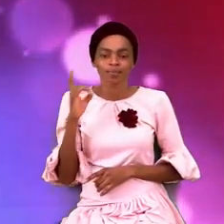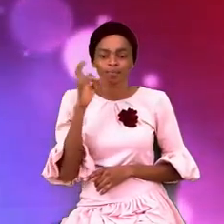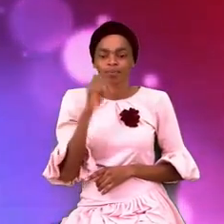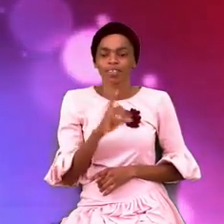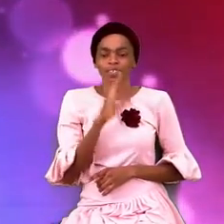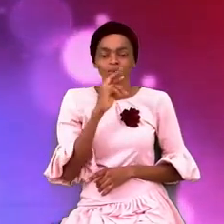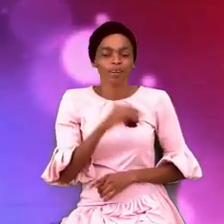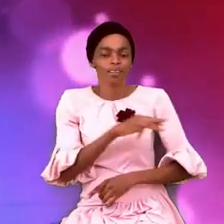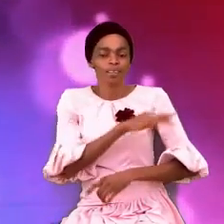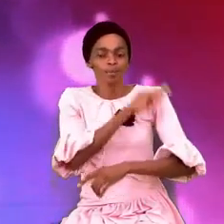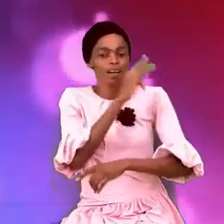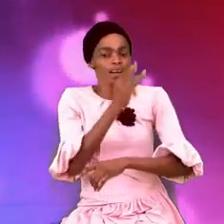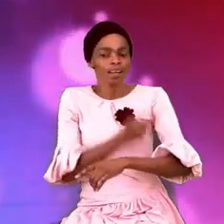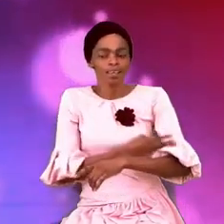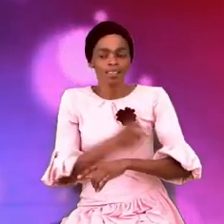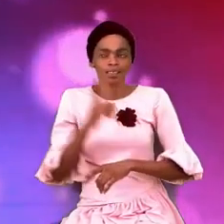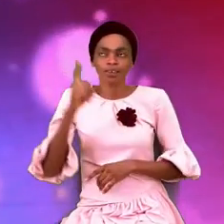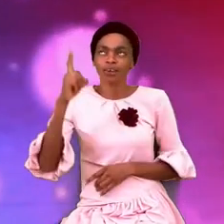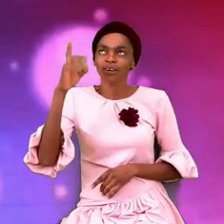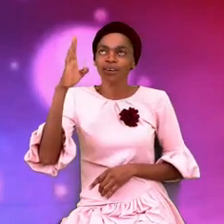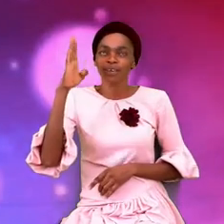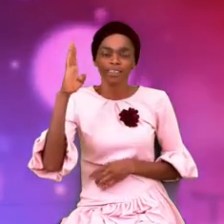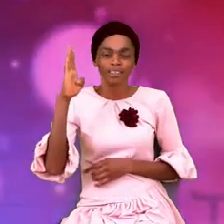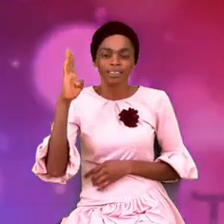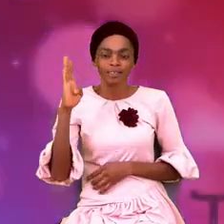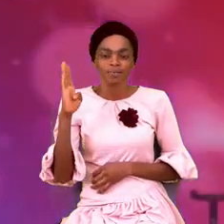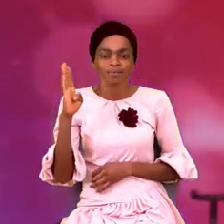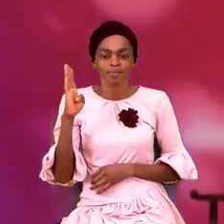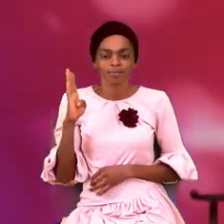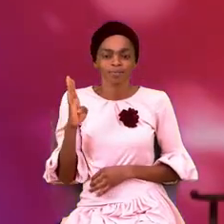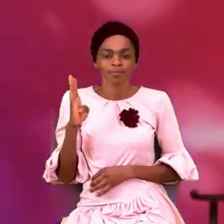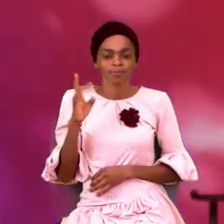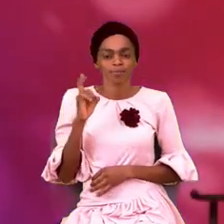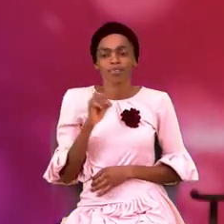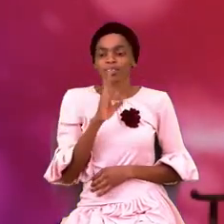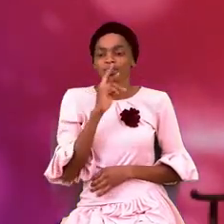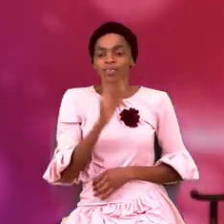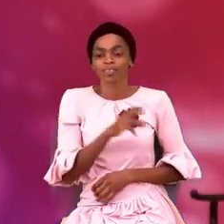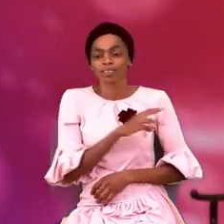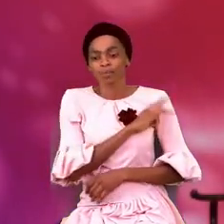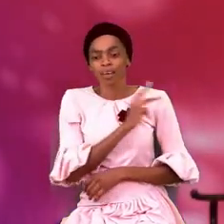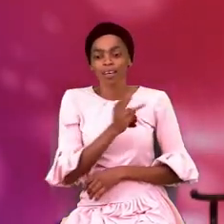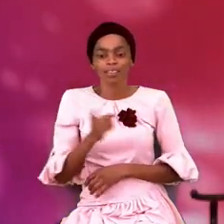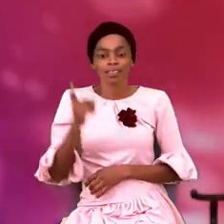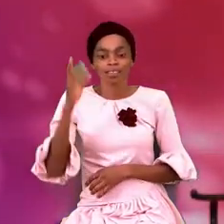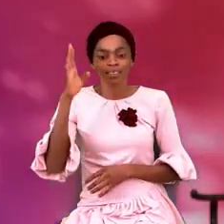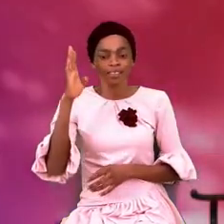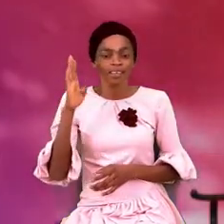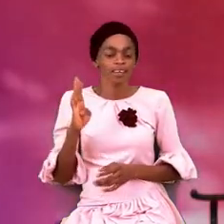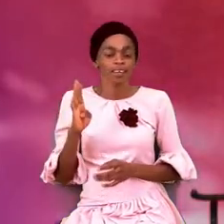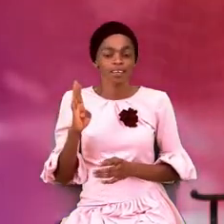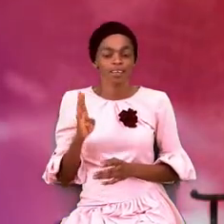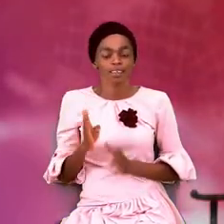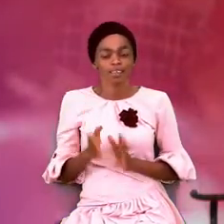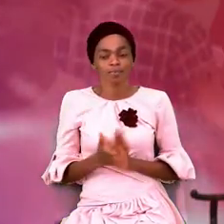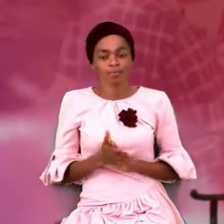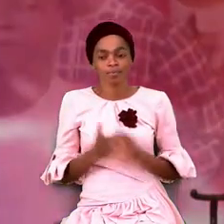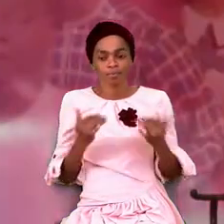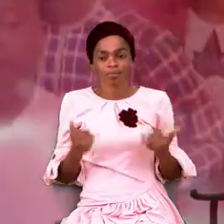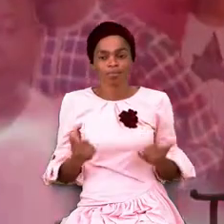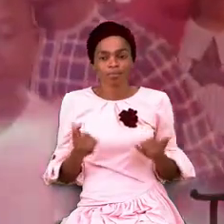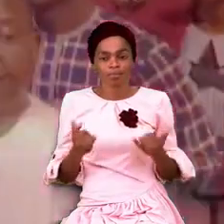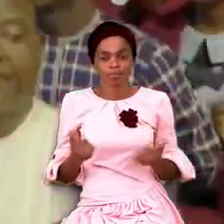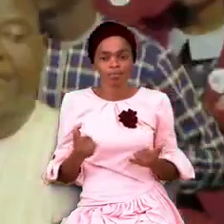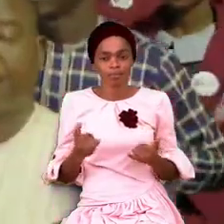right, now we're going to do some different languages just to celebrate the fact that the whole earth is